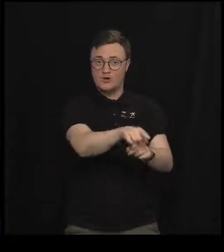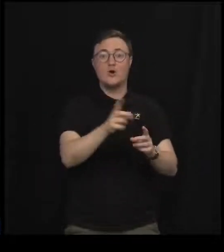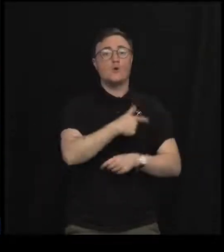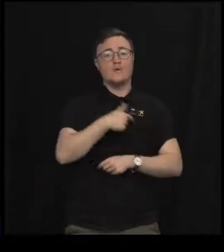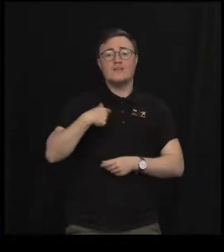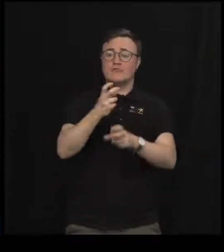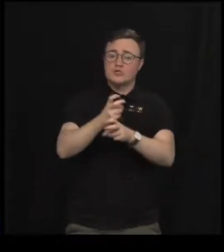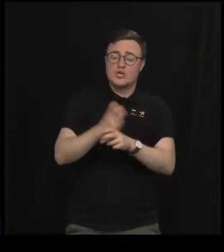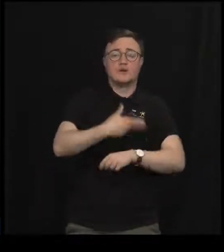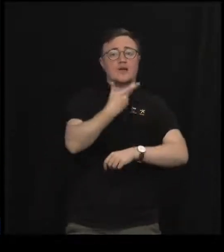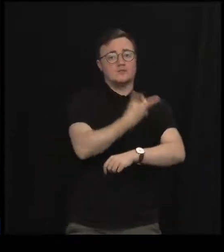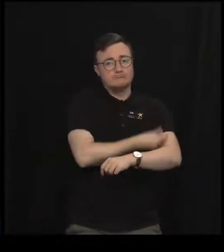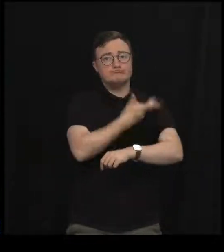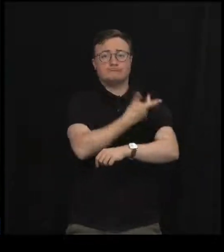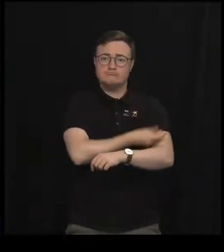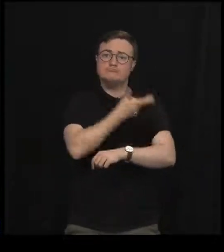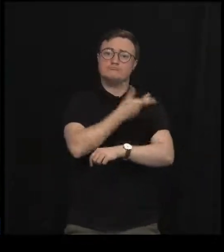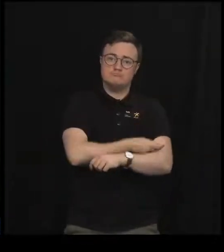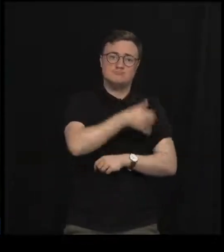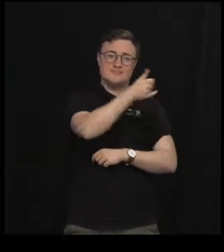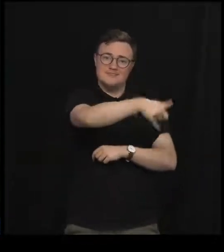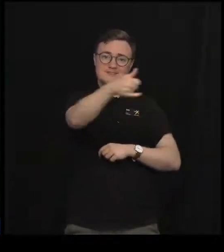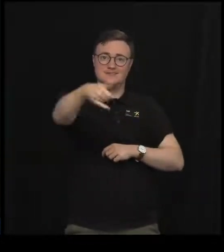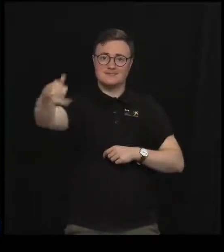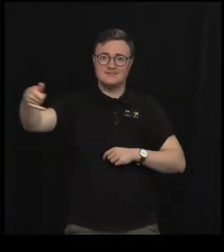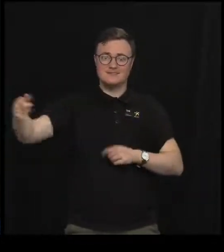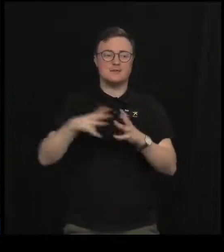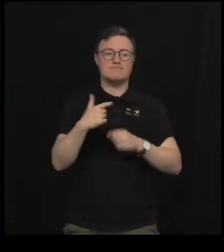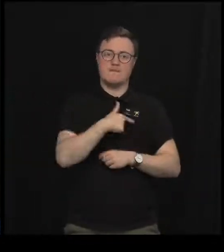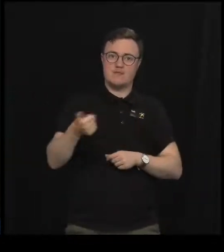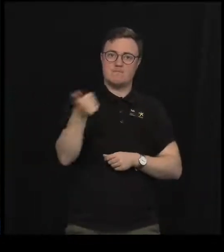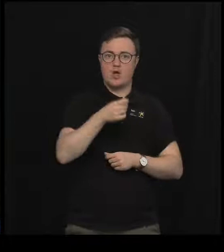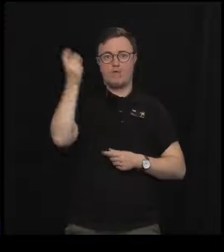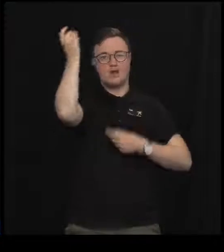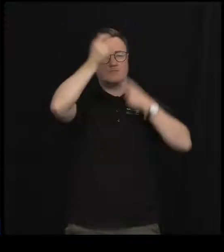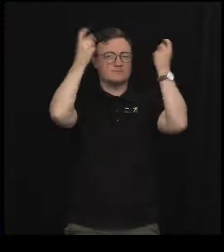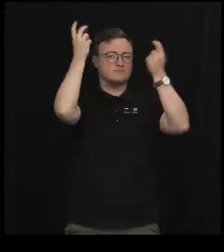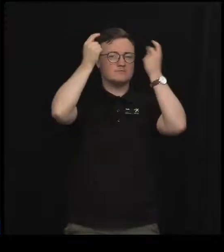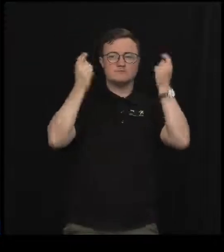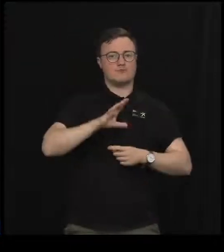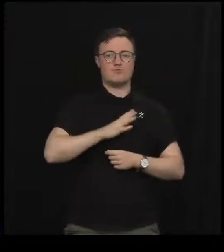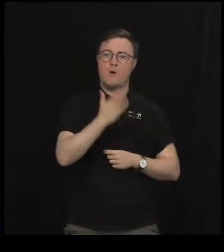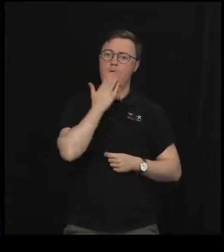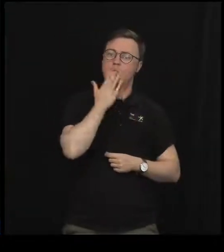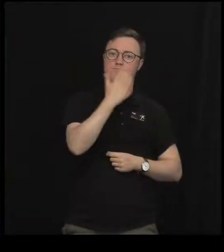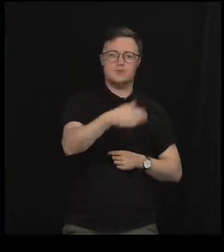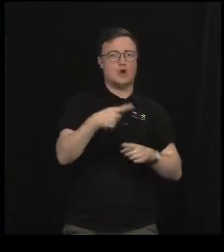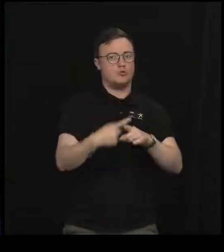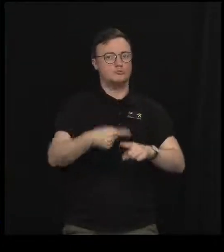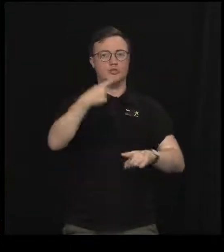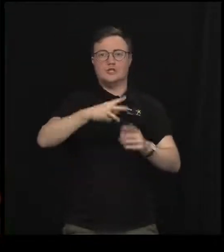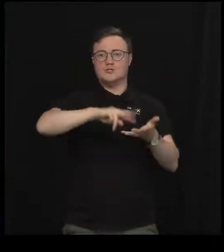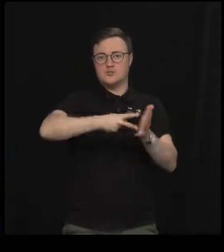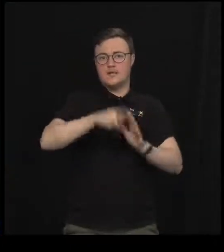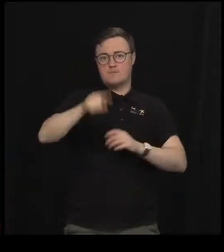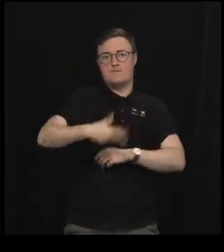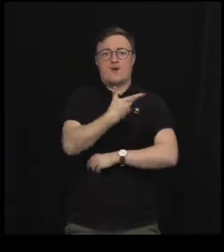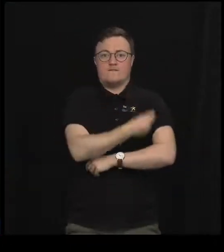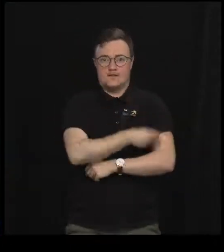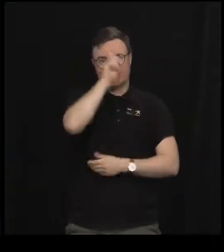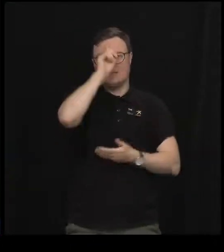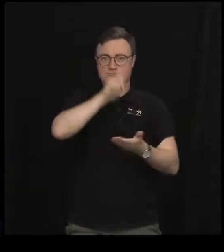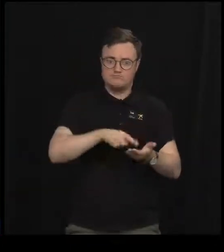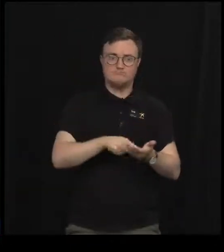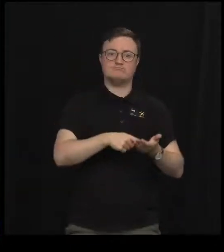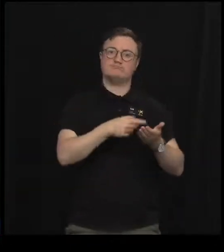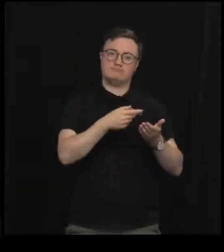people still around the world against COVID, we need to innovate and build the cold chain for the children in good